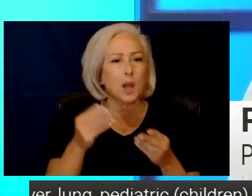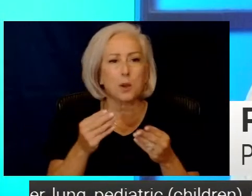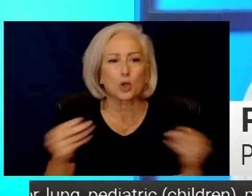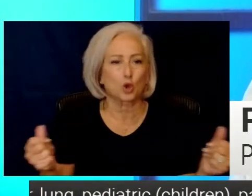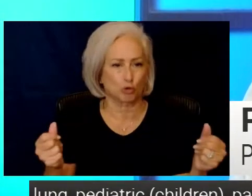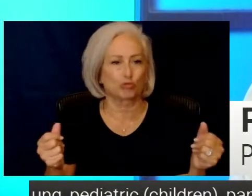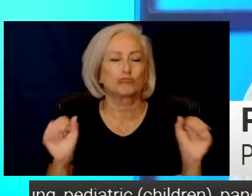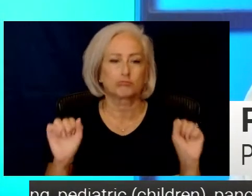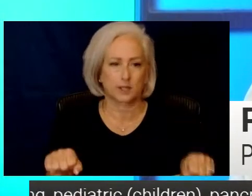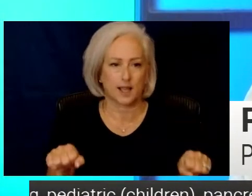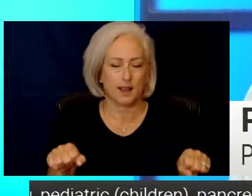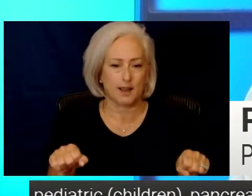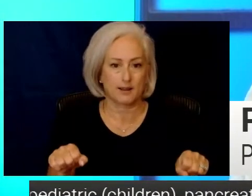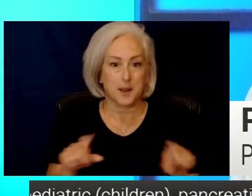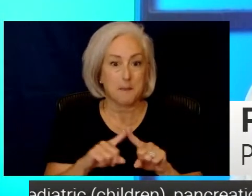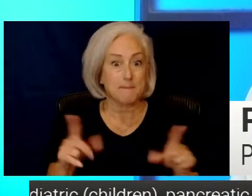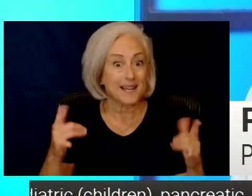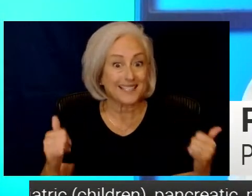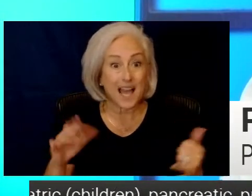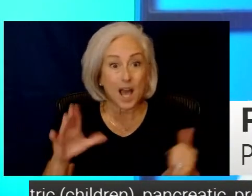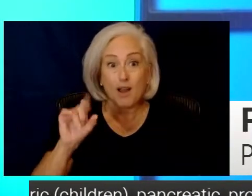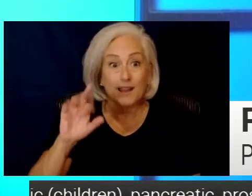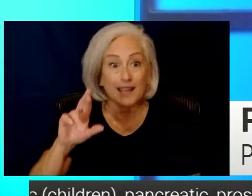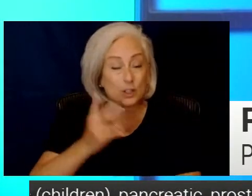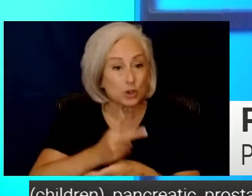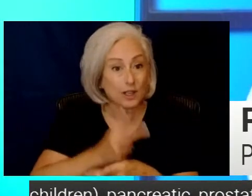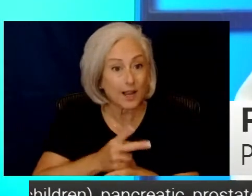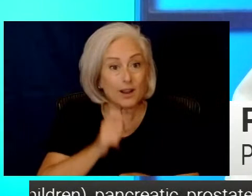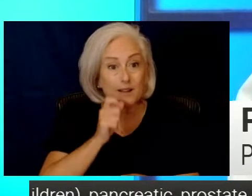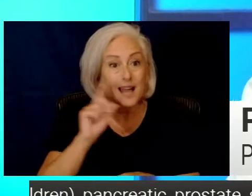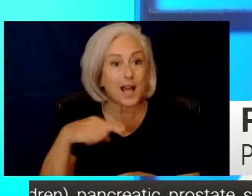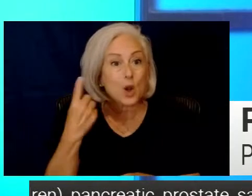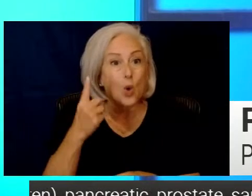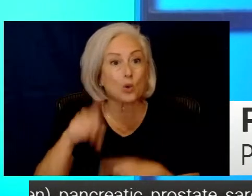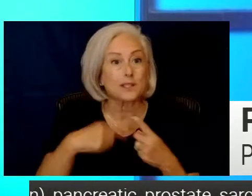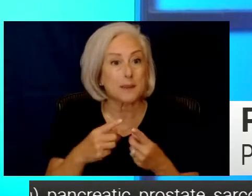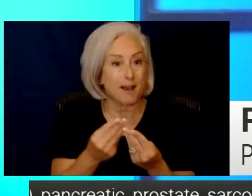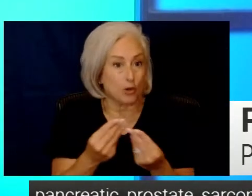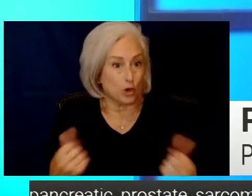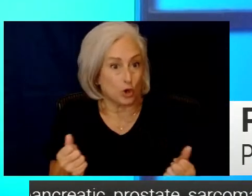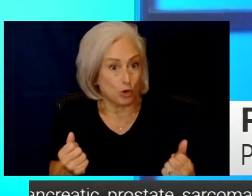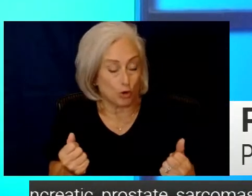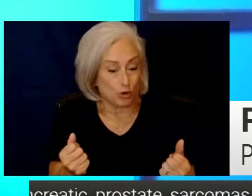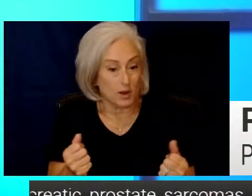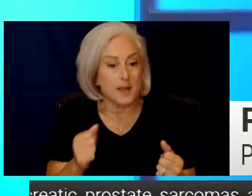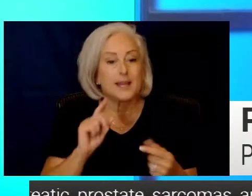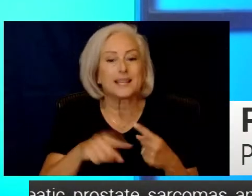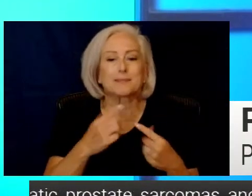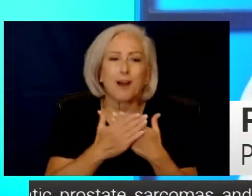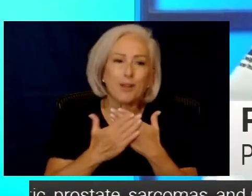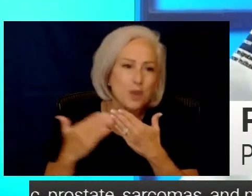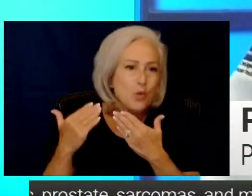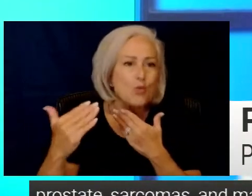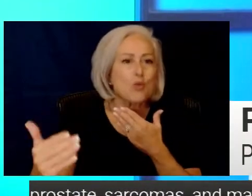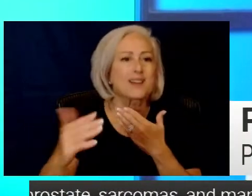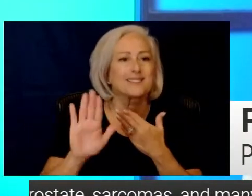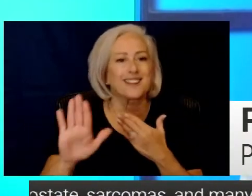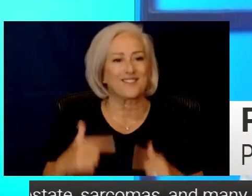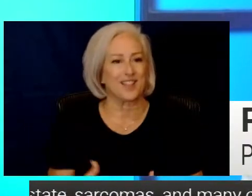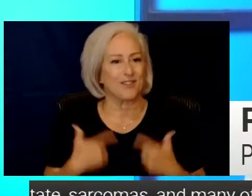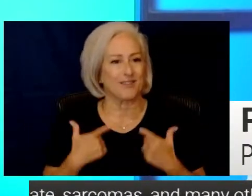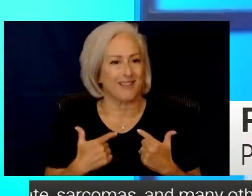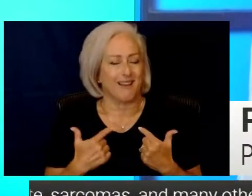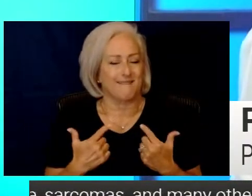now I think with cancer care, it's not just about getting to the cure, it's about their quality of life. It's about the rest of their life and how they're going to do.